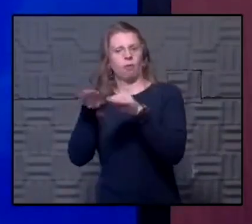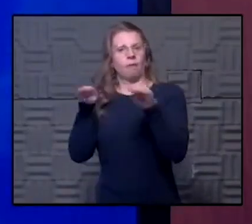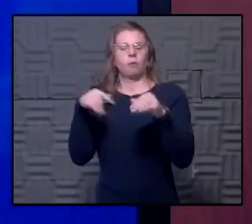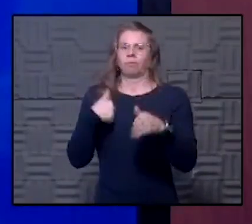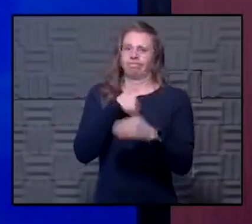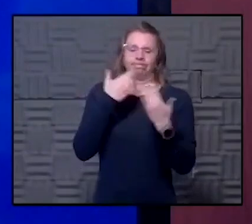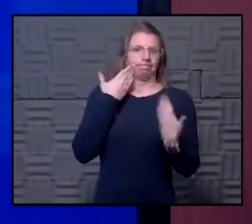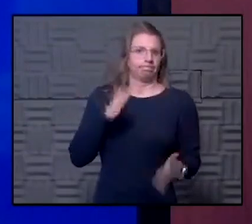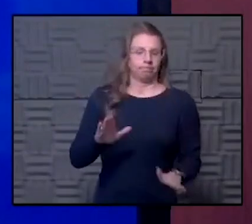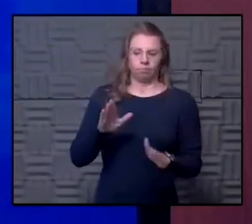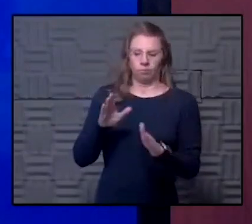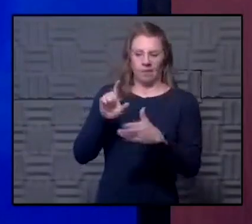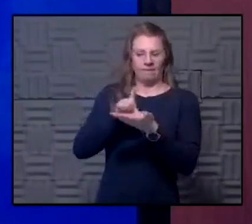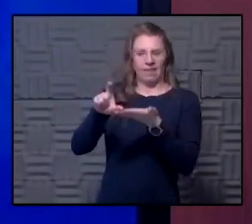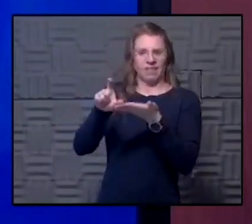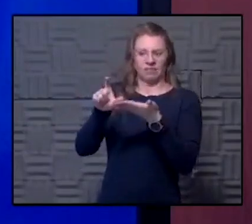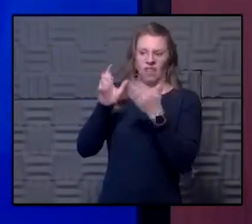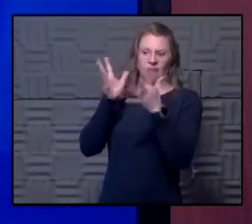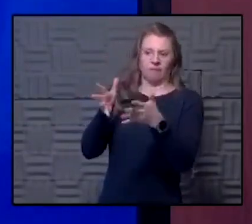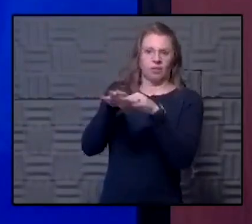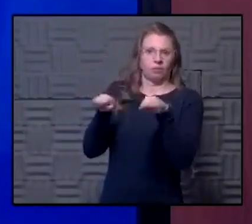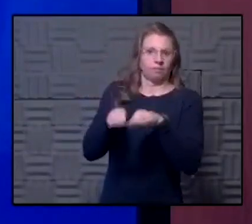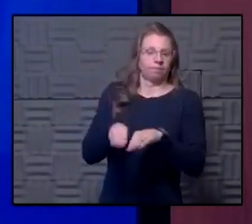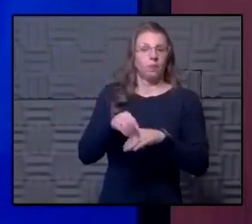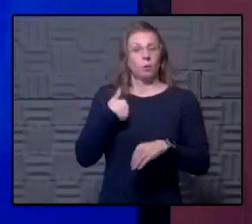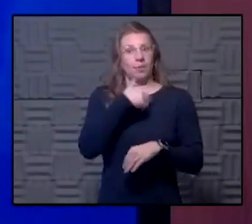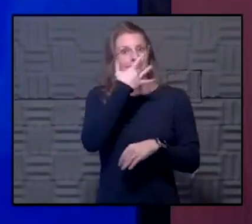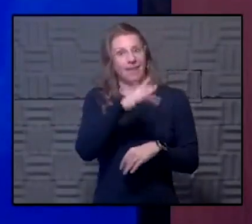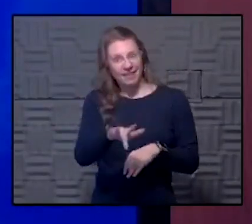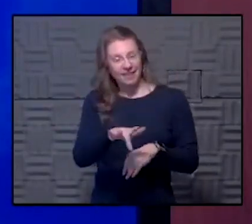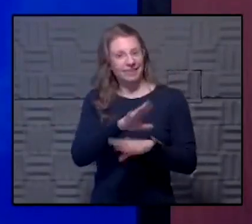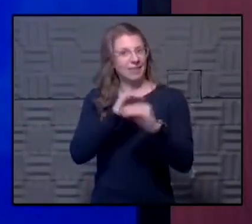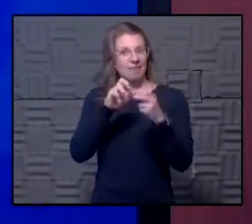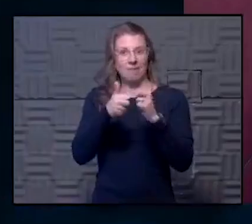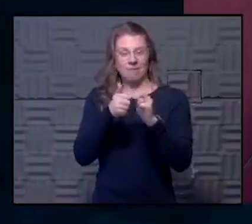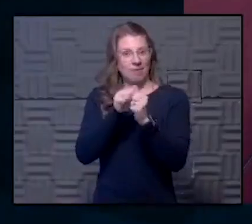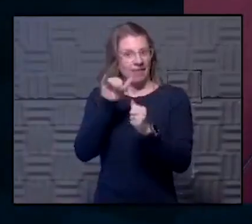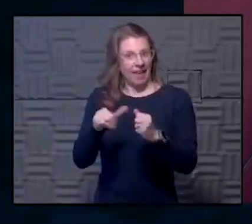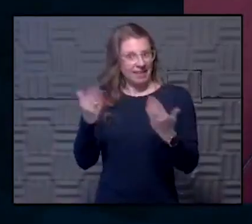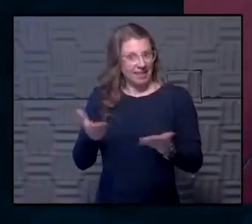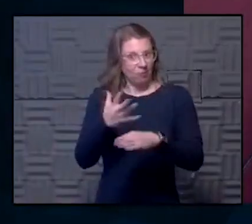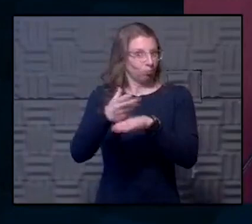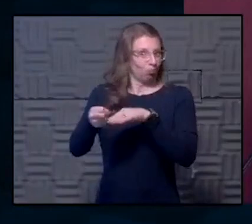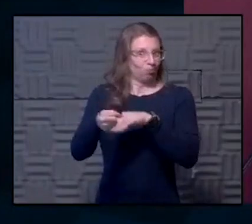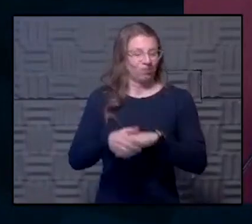want these things sitting on shelves. And we've been lucky; we've not had that problem here.